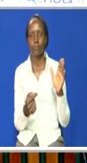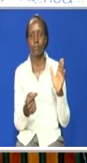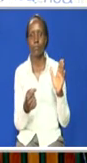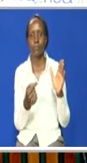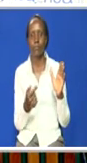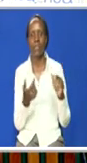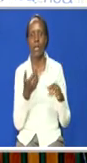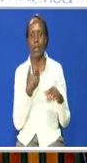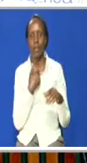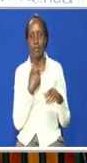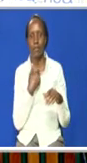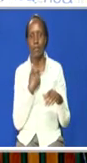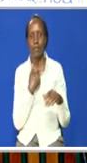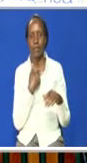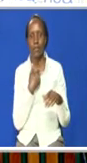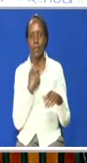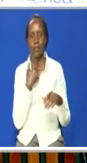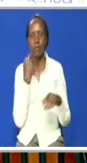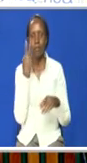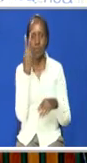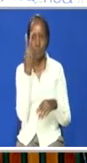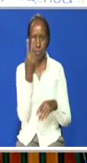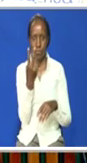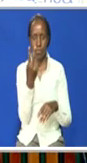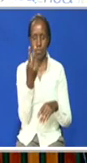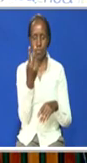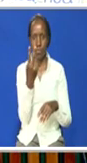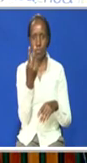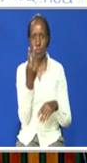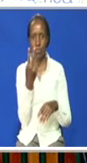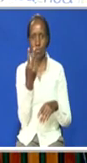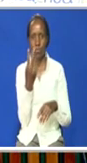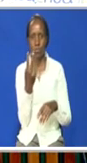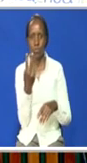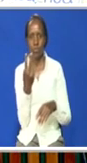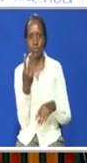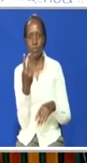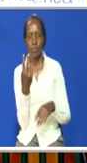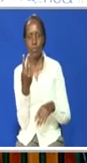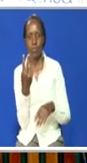I have 2 counters now.